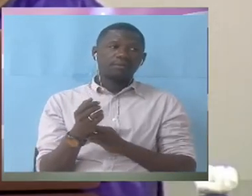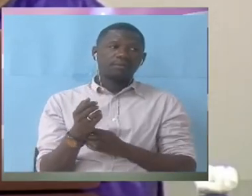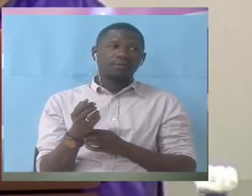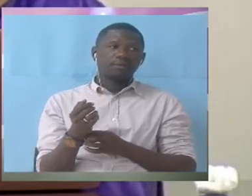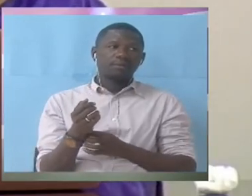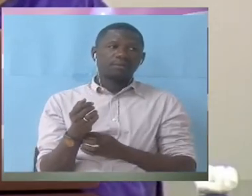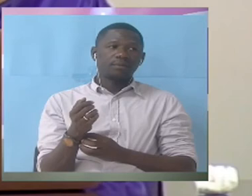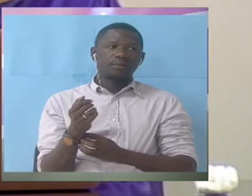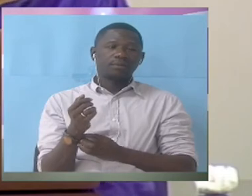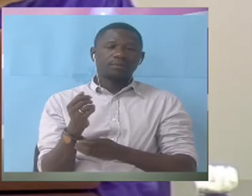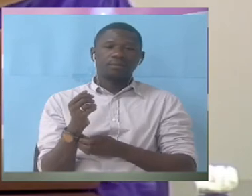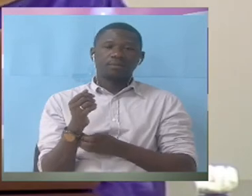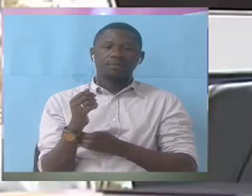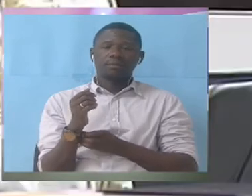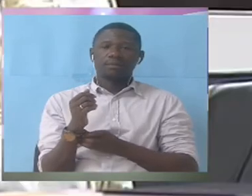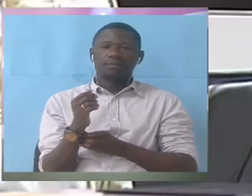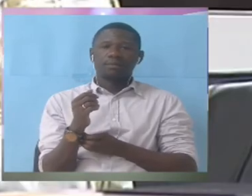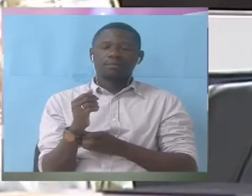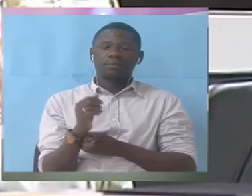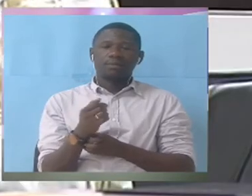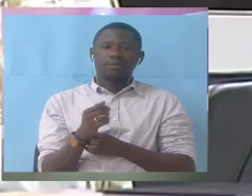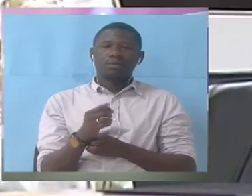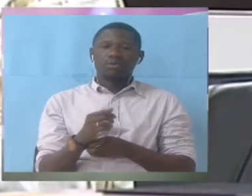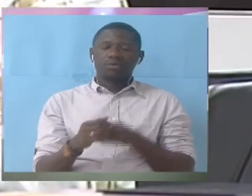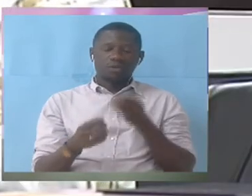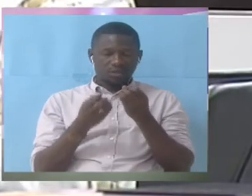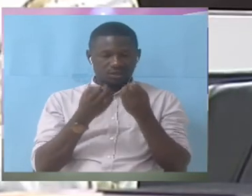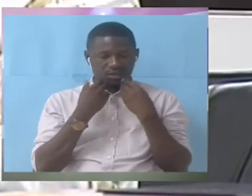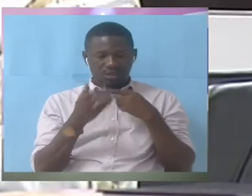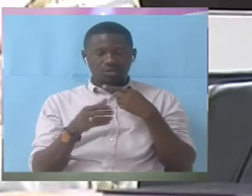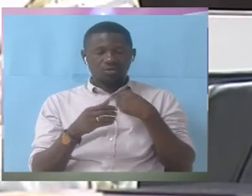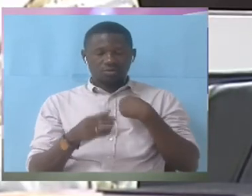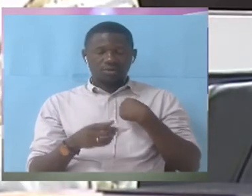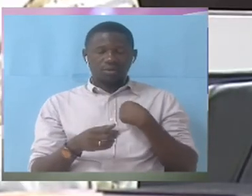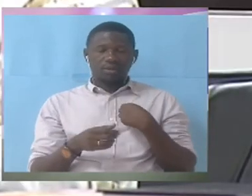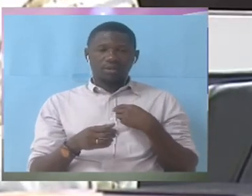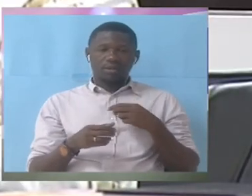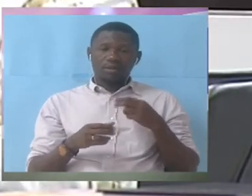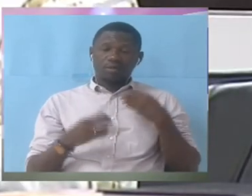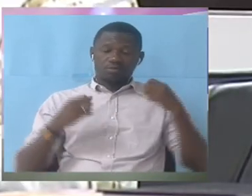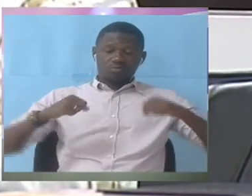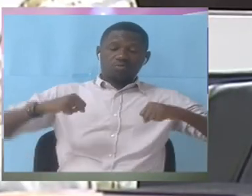you. Okay. So he said to me that the boss